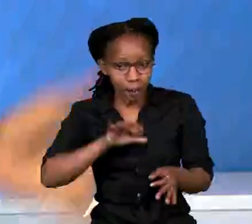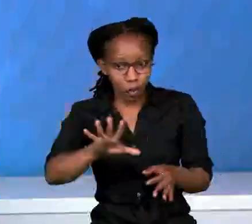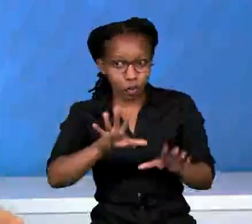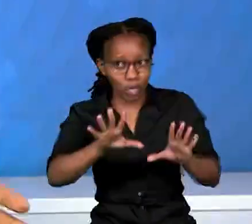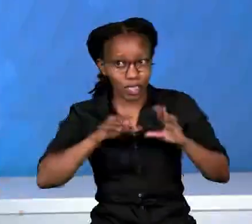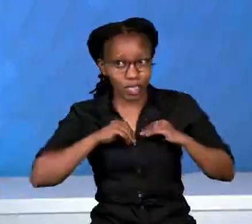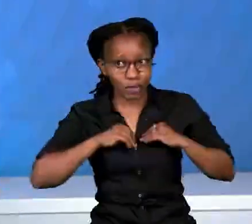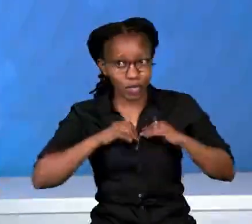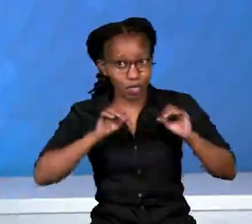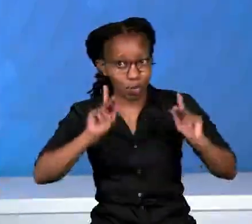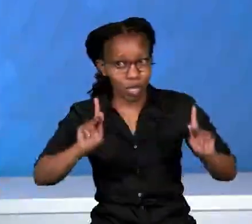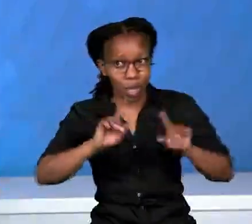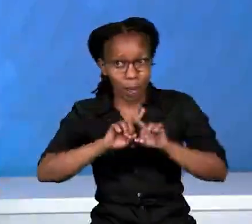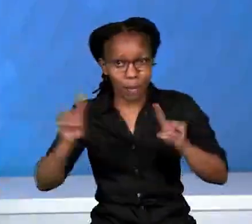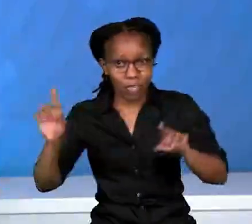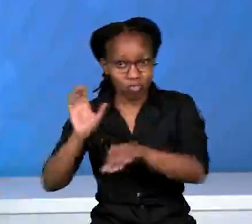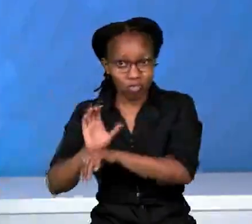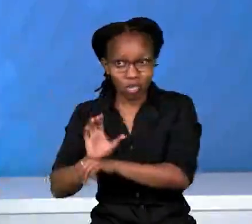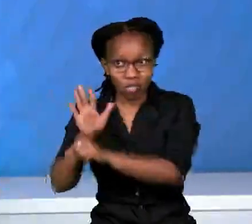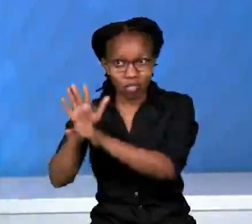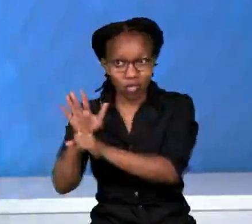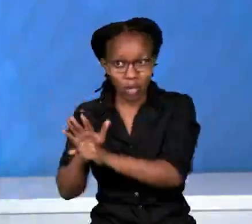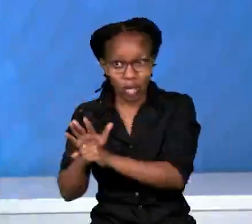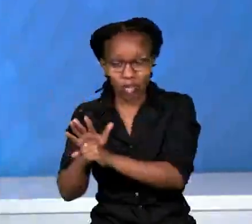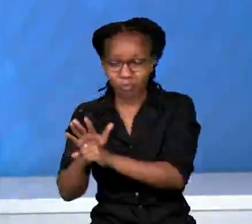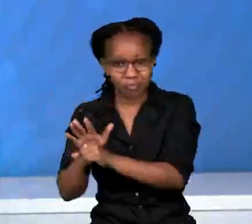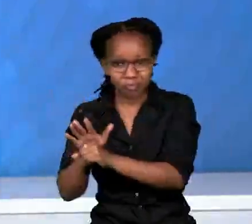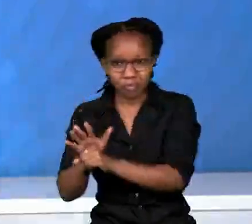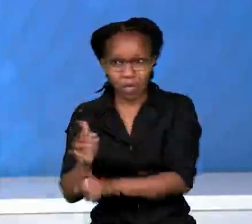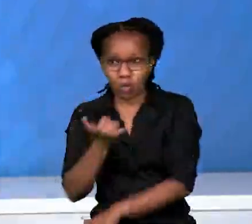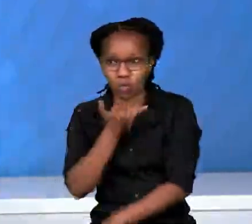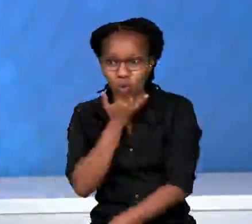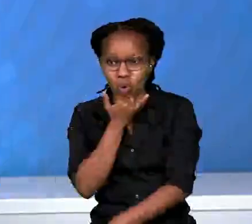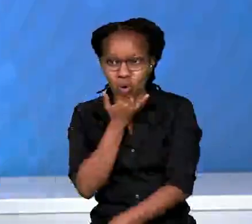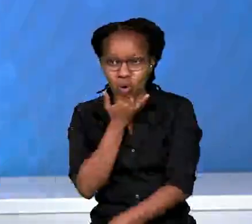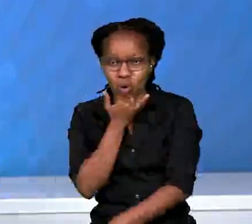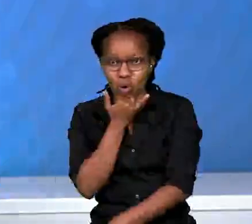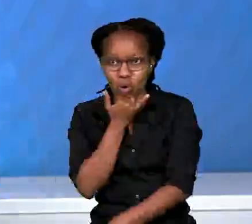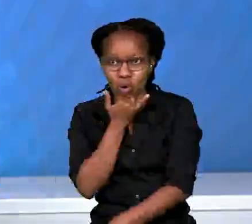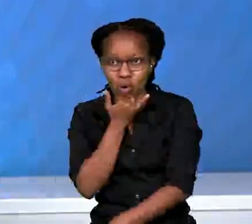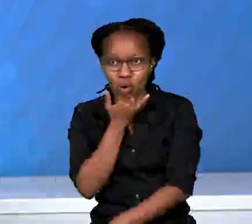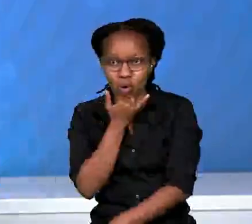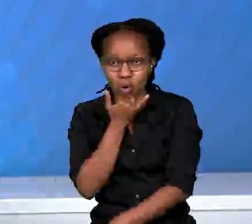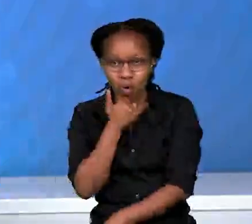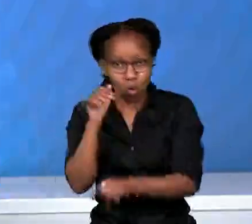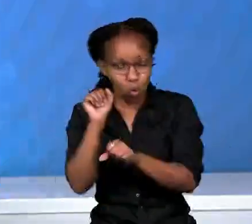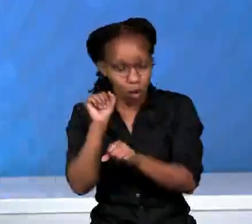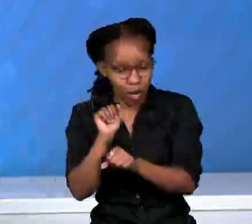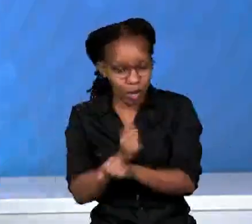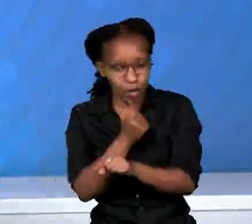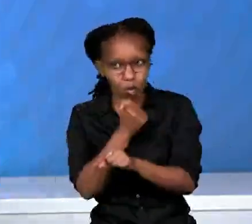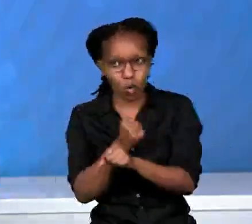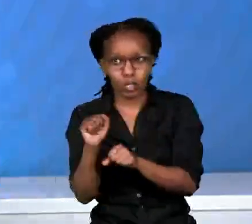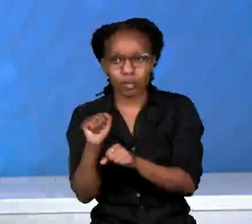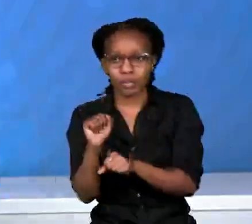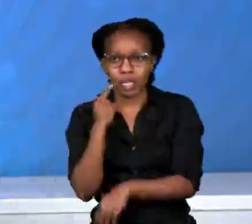is okay. But in many churches, it is a practice. It's a no-no. That is a no-no. So there is no way you can hold